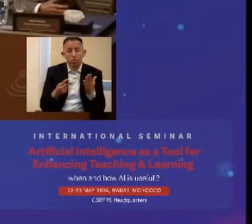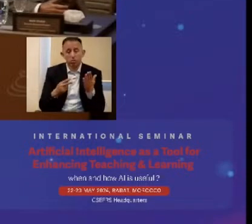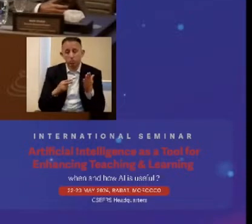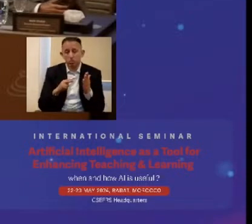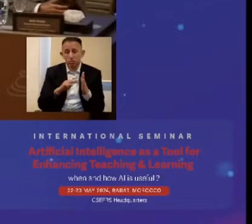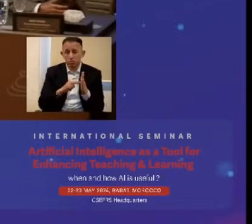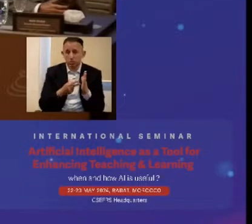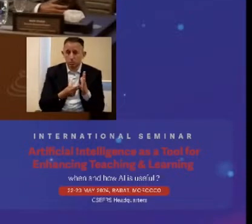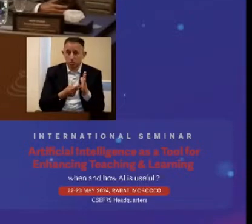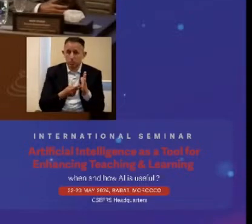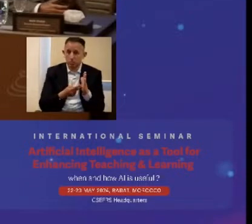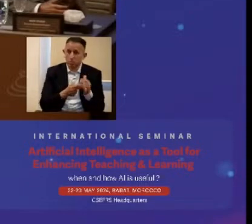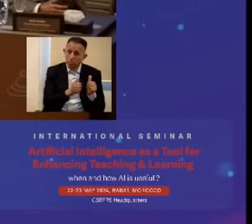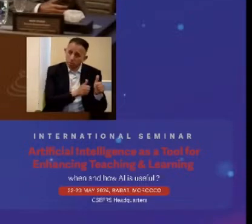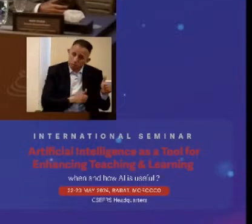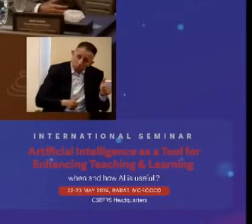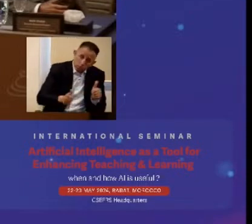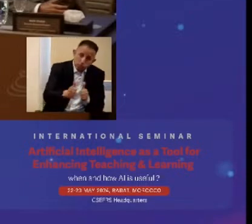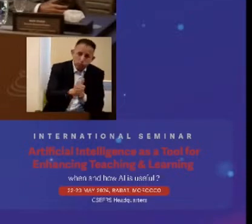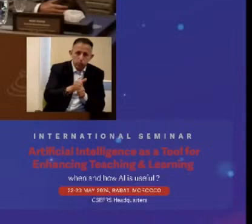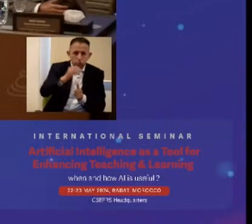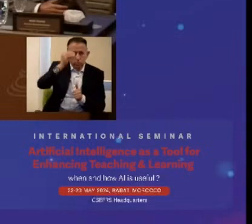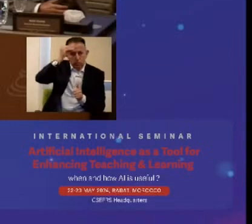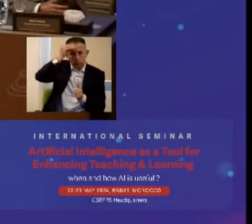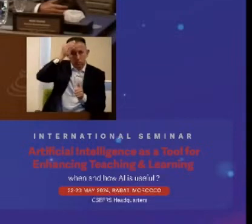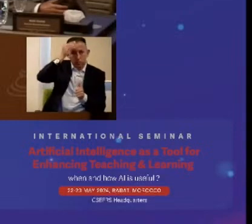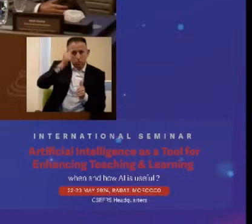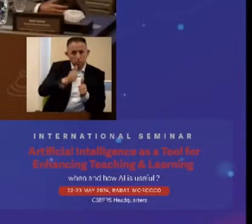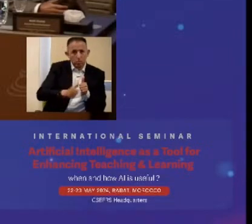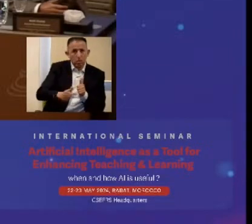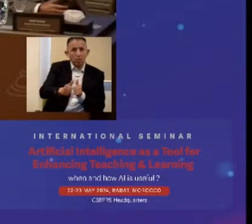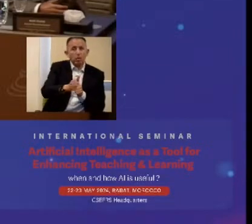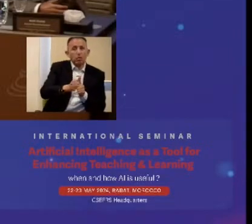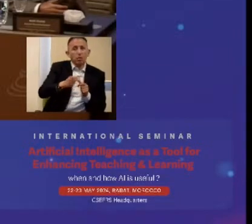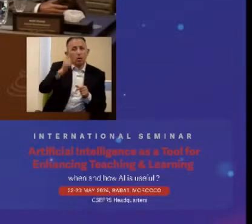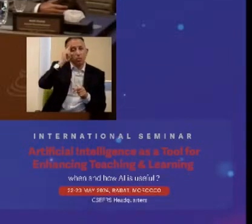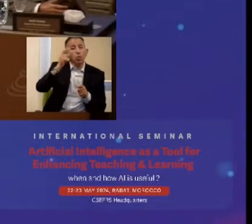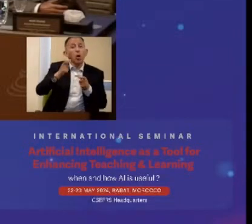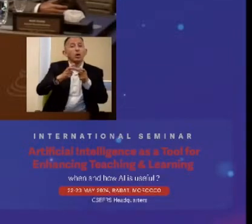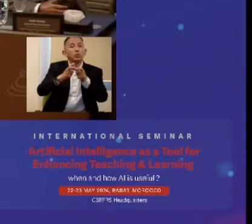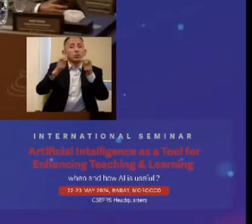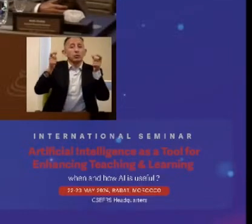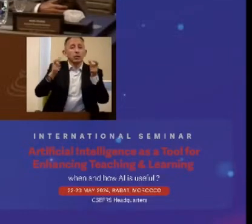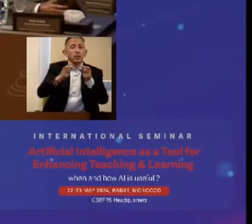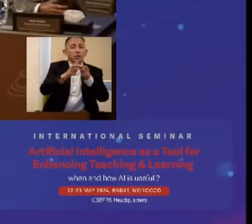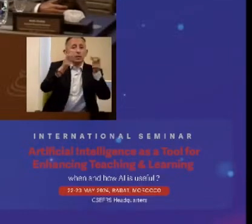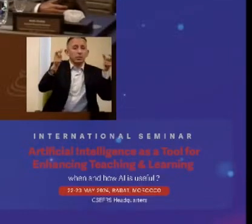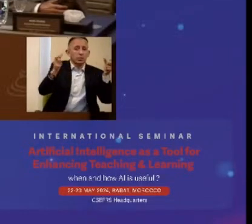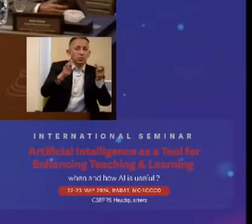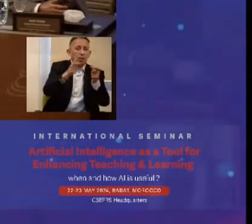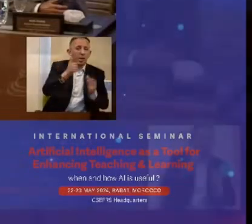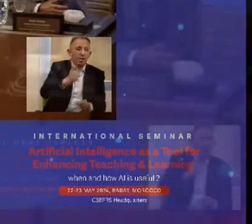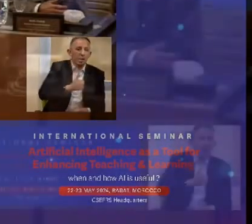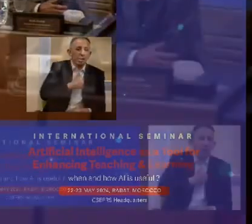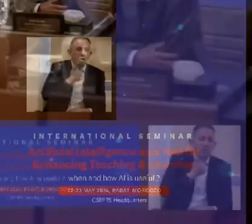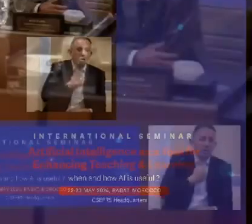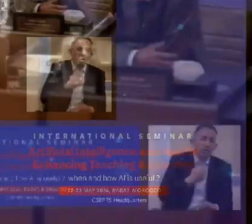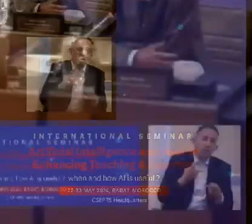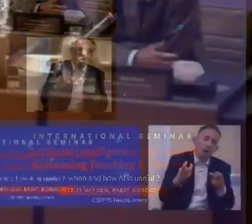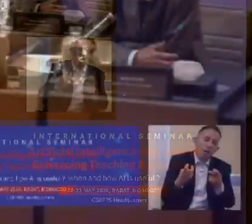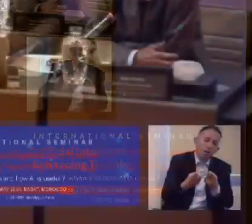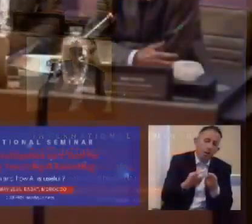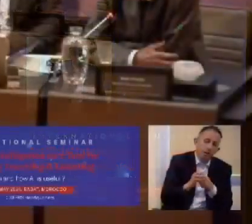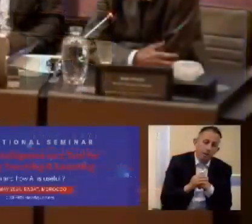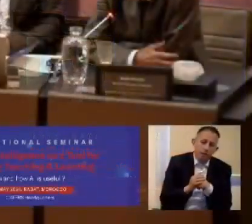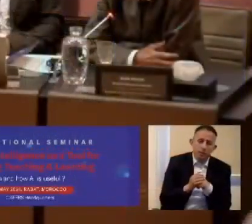private companies are ahead of the efforts by public sectors, much ahead. For example, in